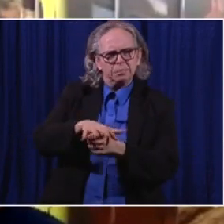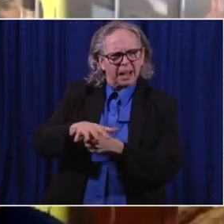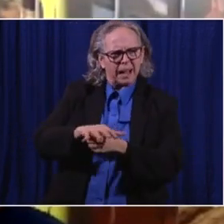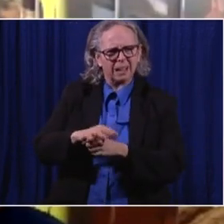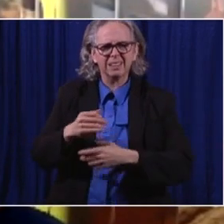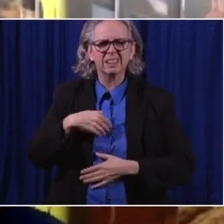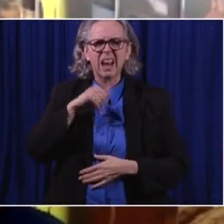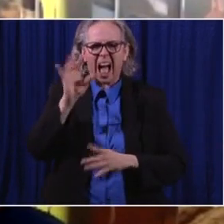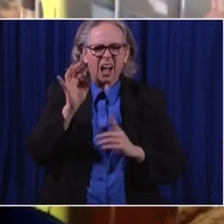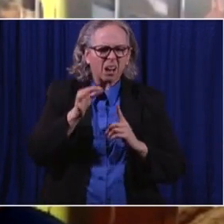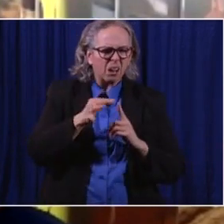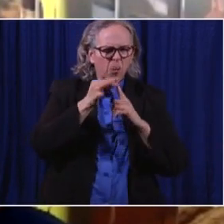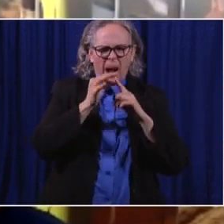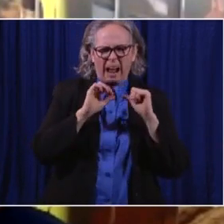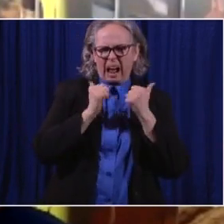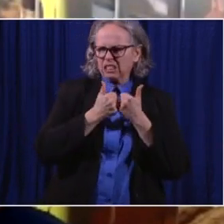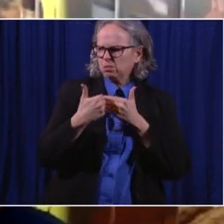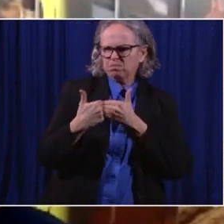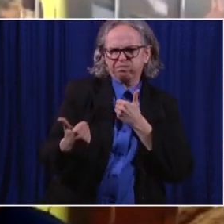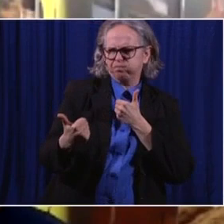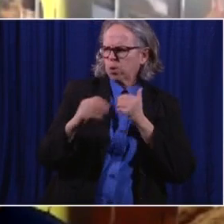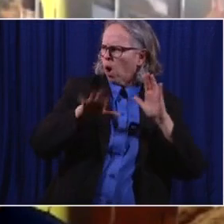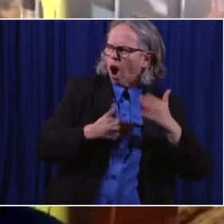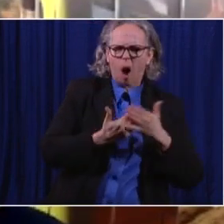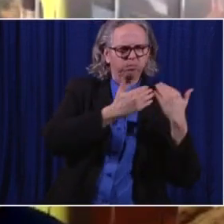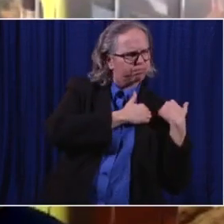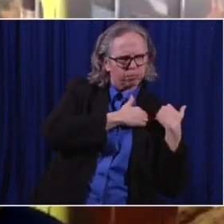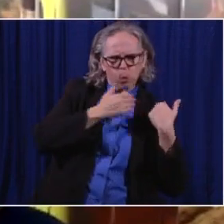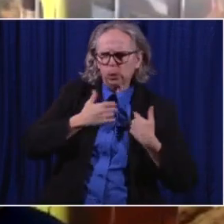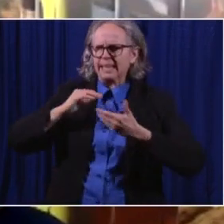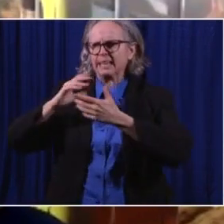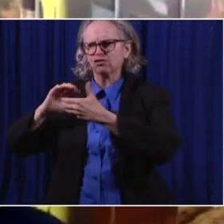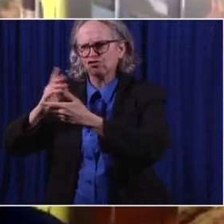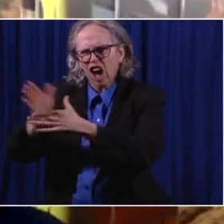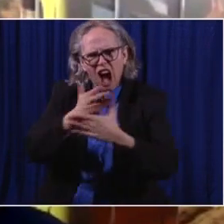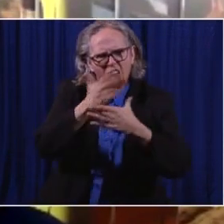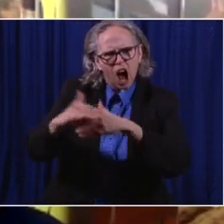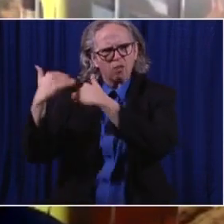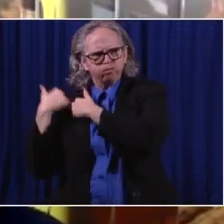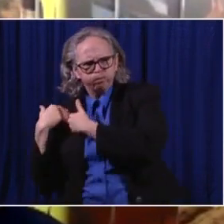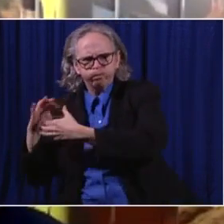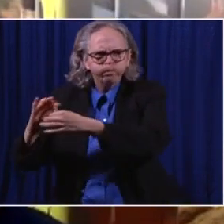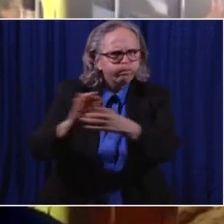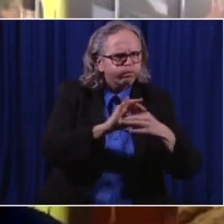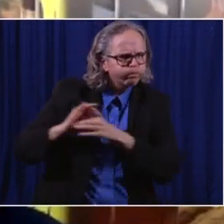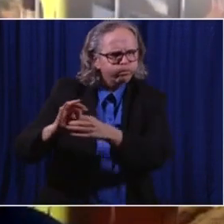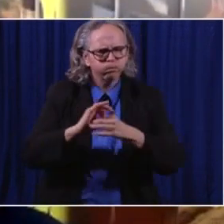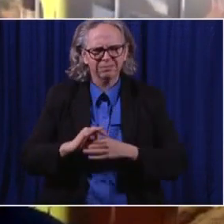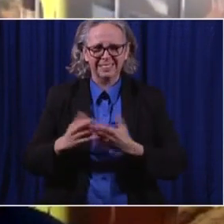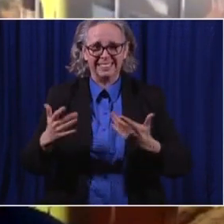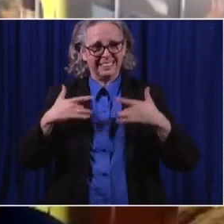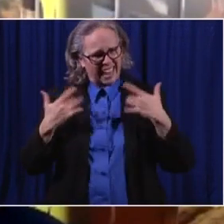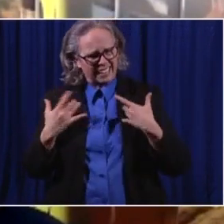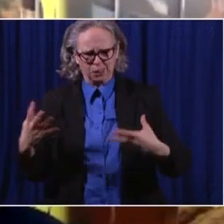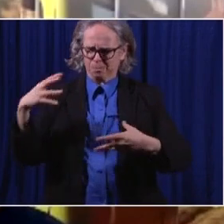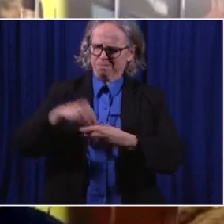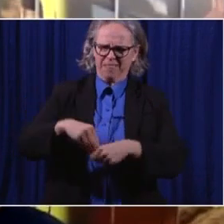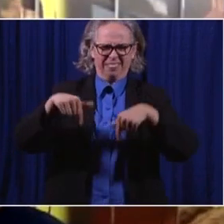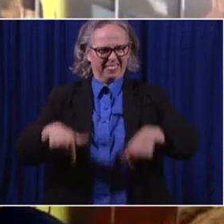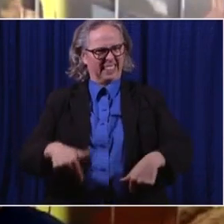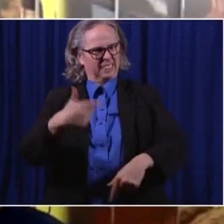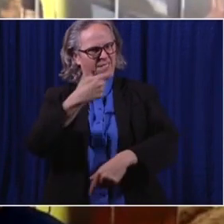alone. So really excited to keep going. We hope to be able to be a large part of the vaccine response, going